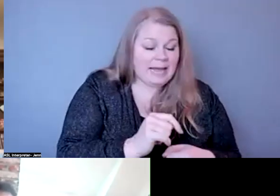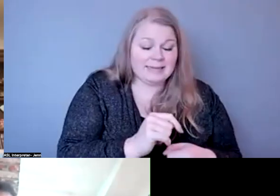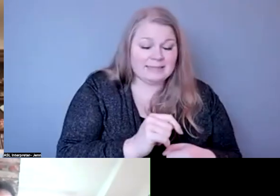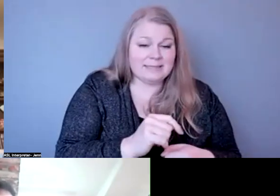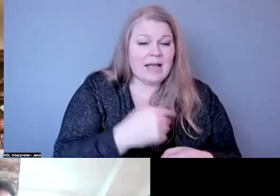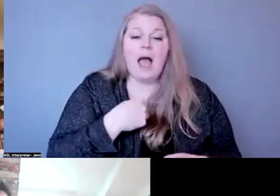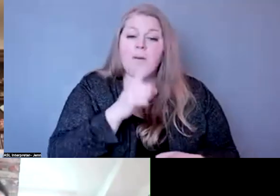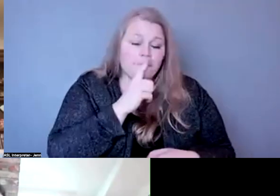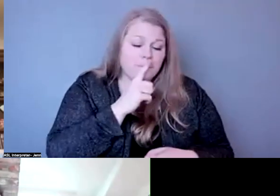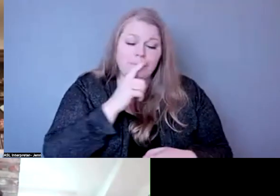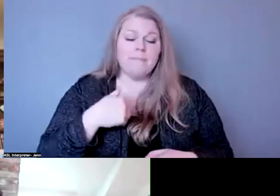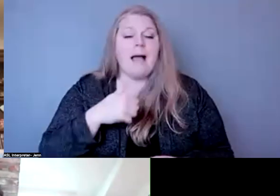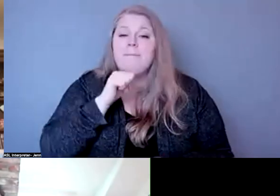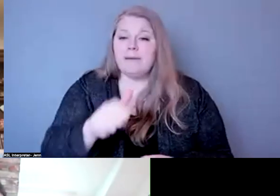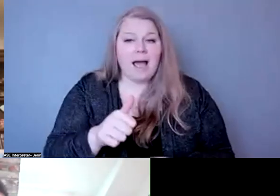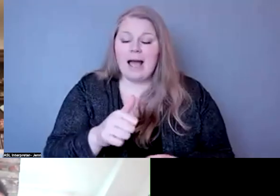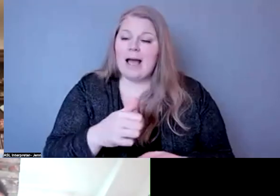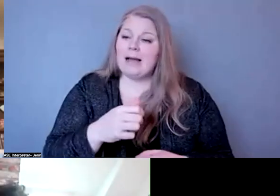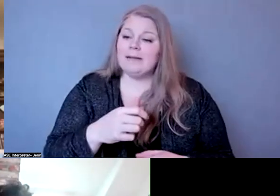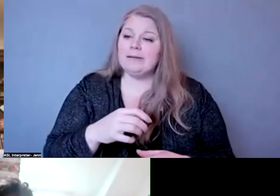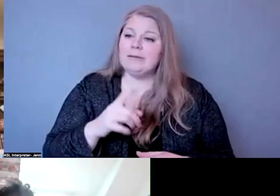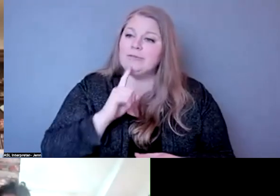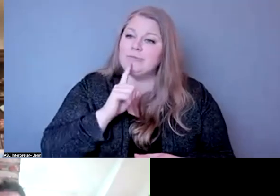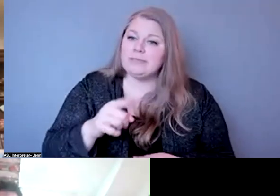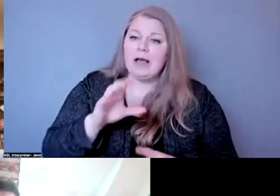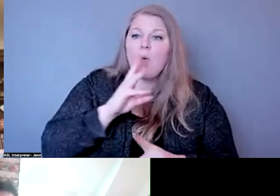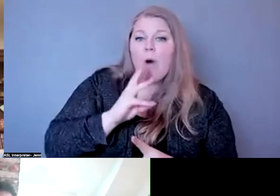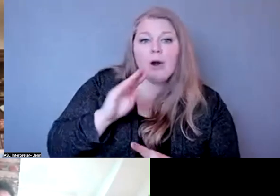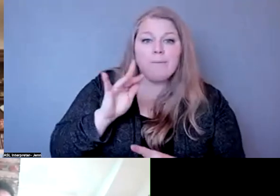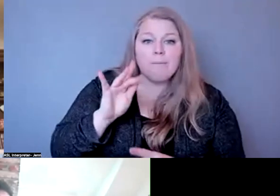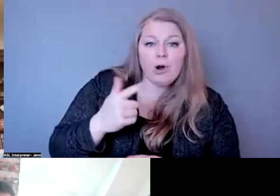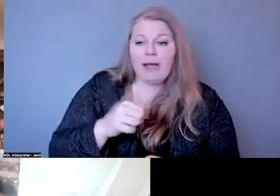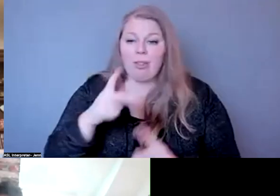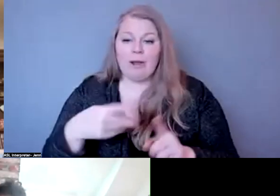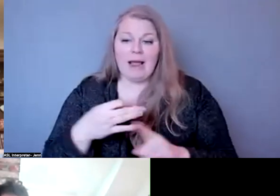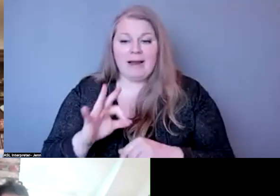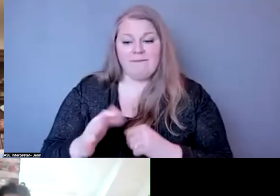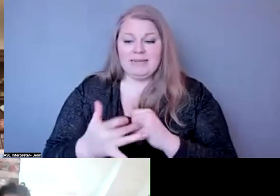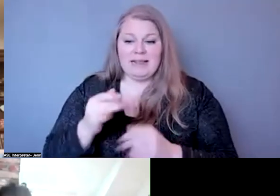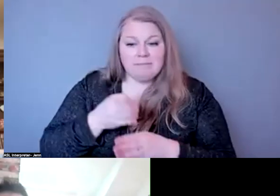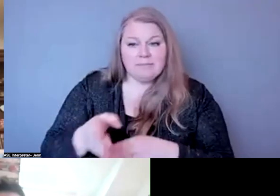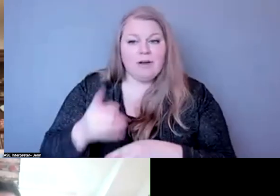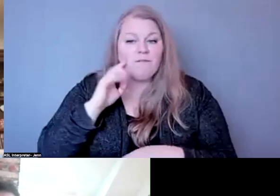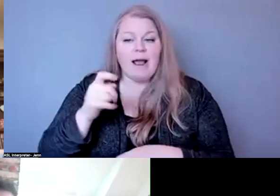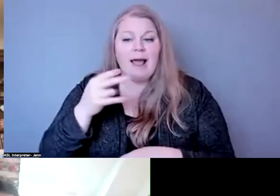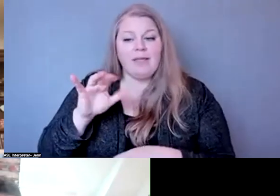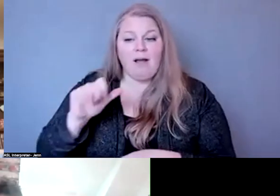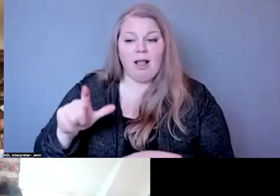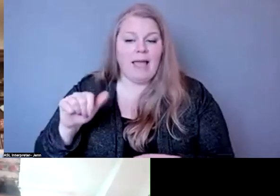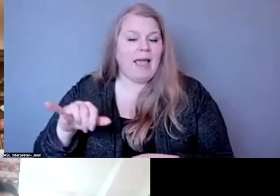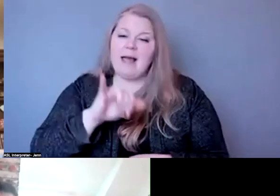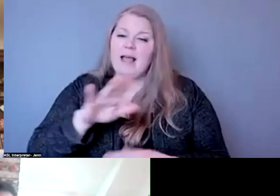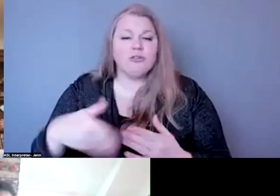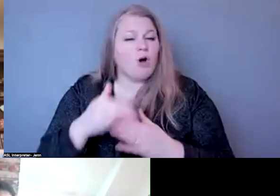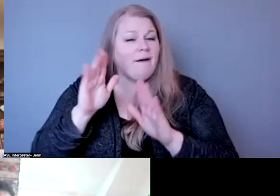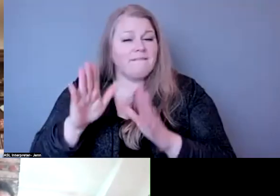I'm not making any assertions about watermarking and other techniques that fall under the realms of ethical AI. Those are all